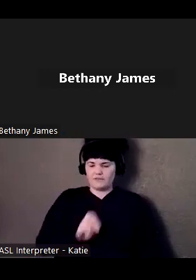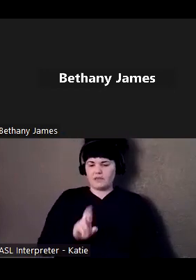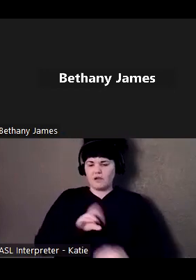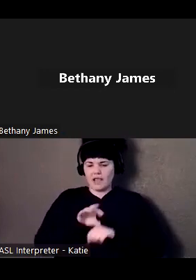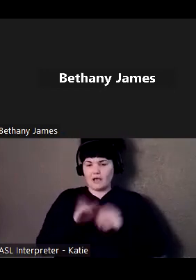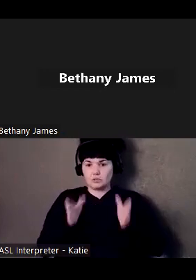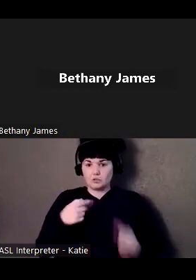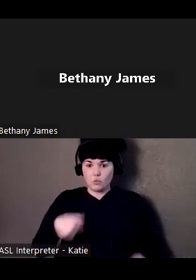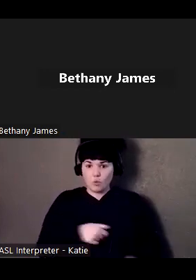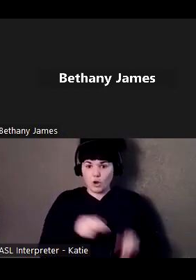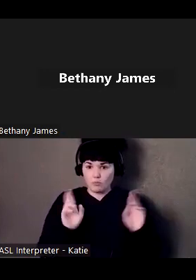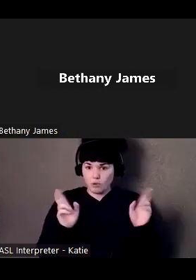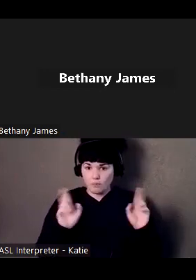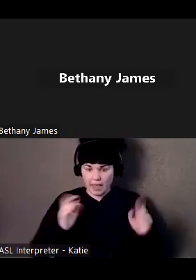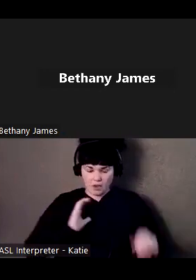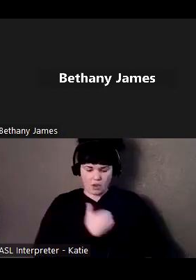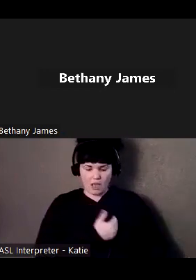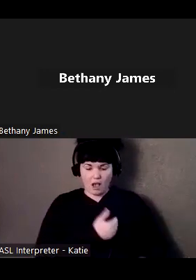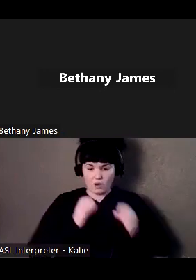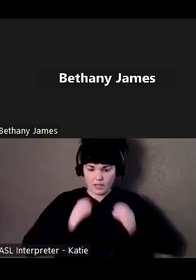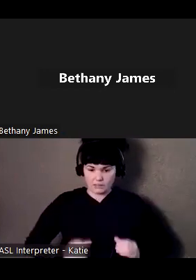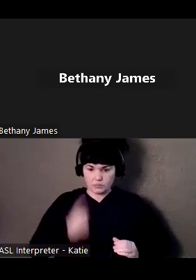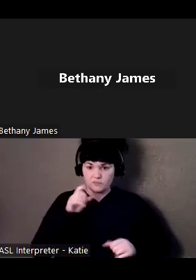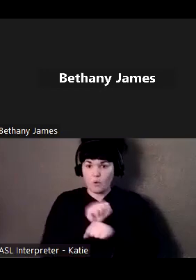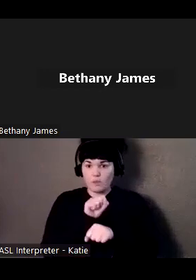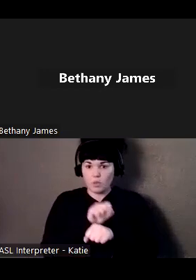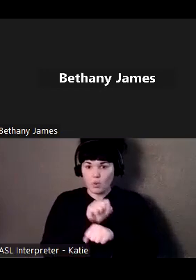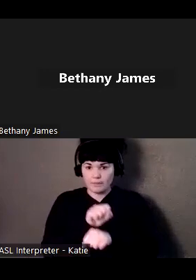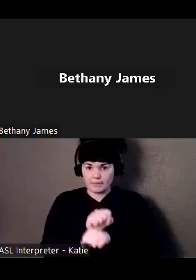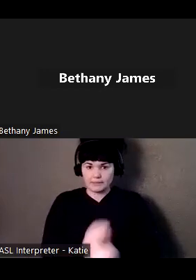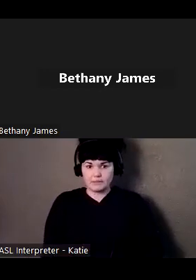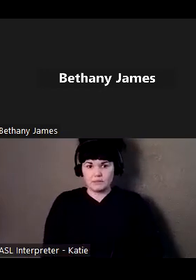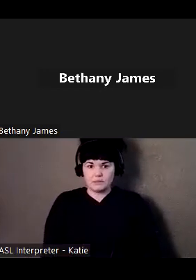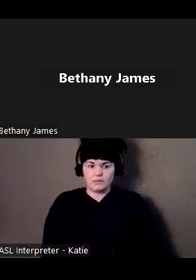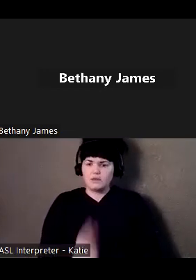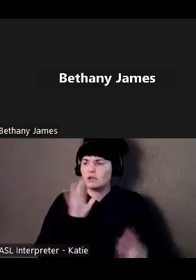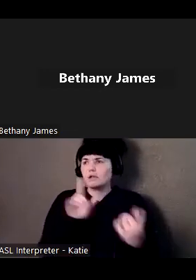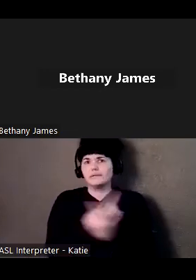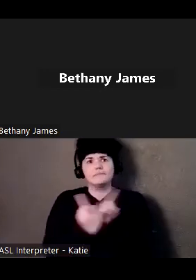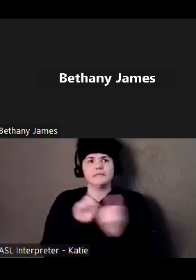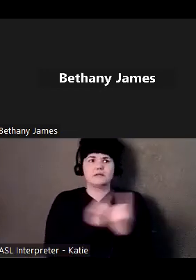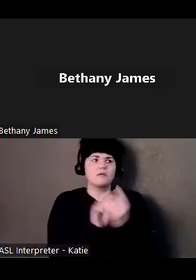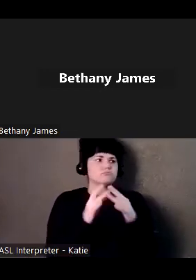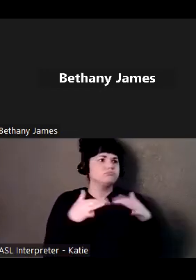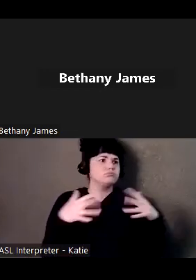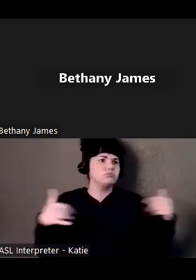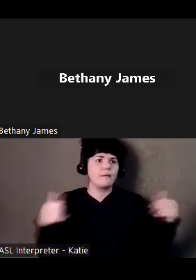our customers for employment where they are going to be meeting all sorts of individuals